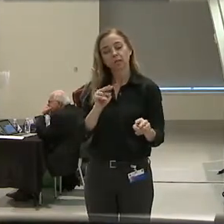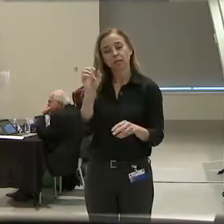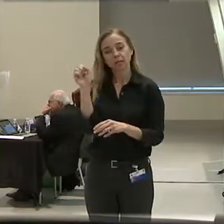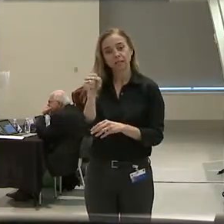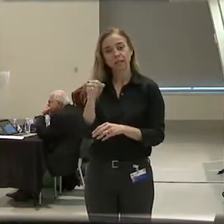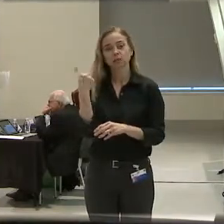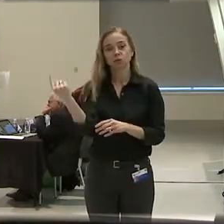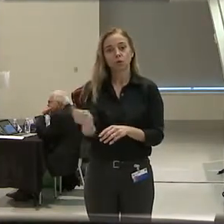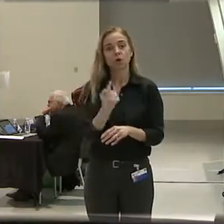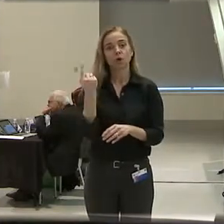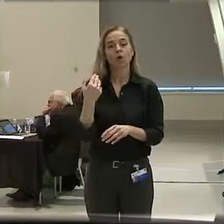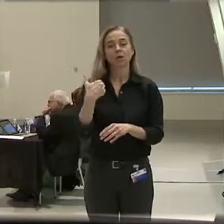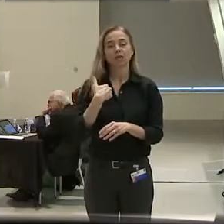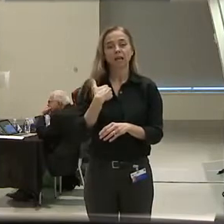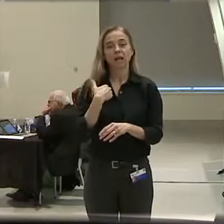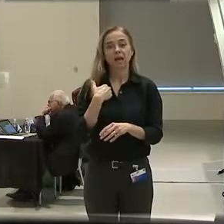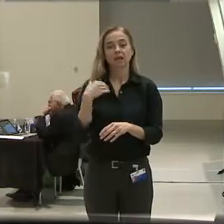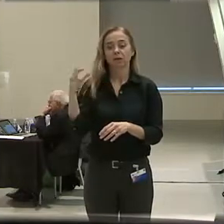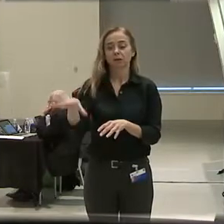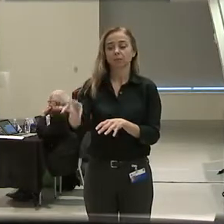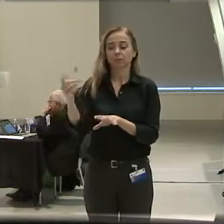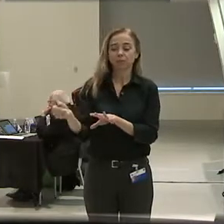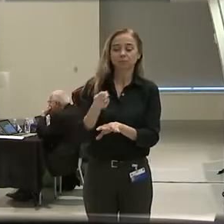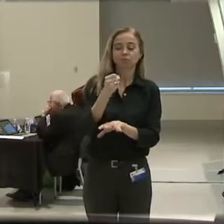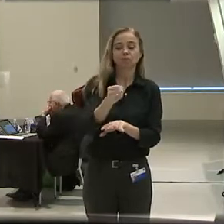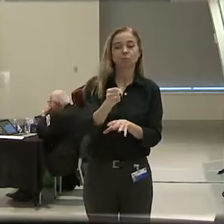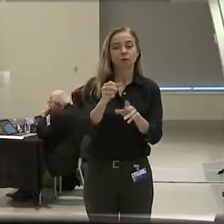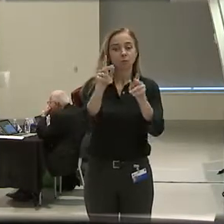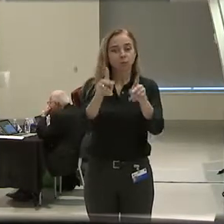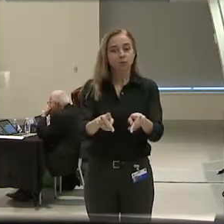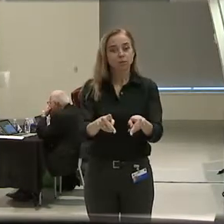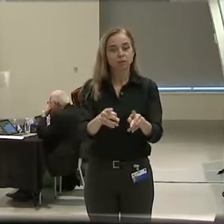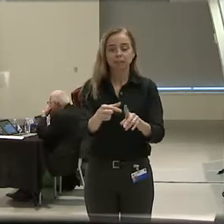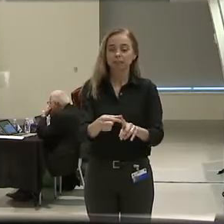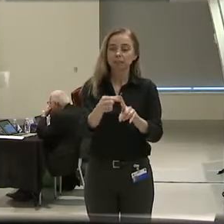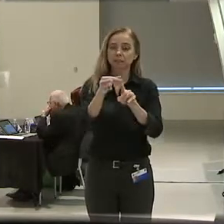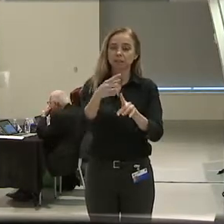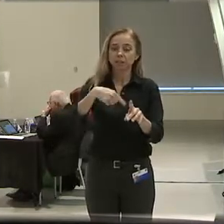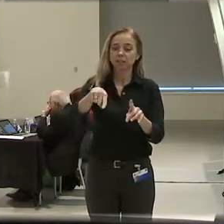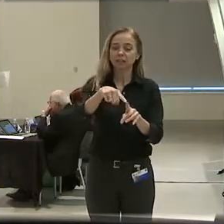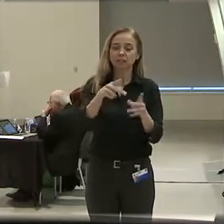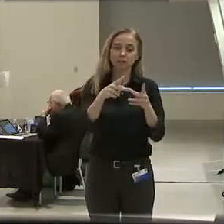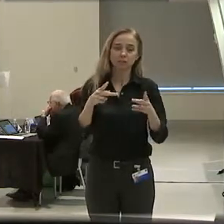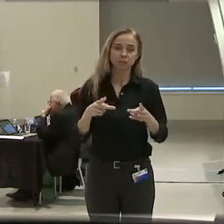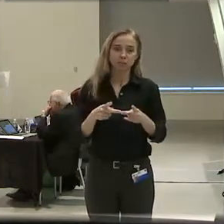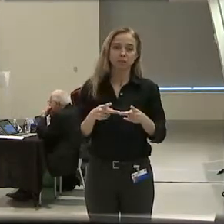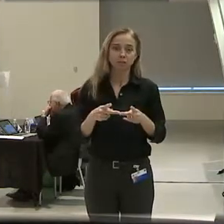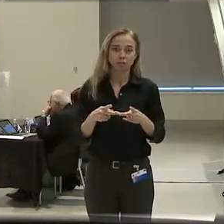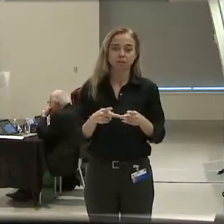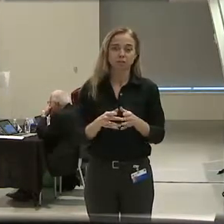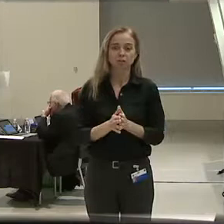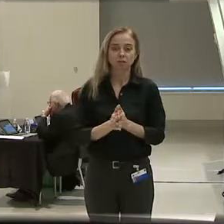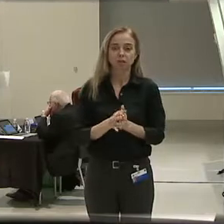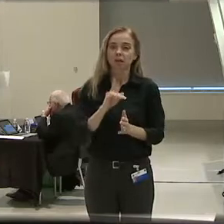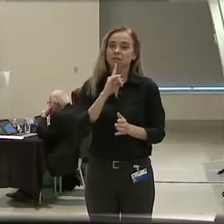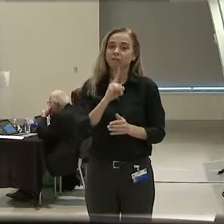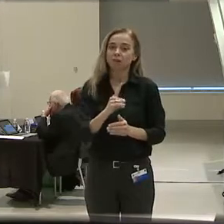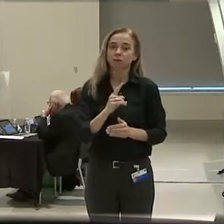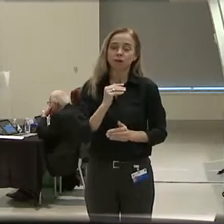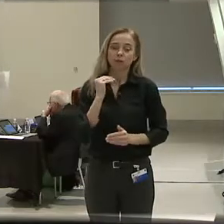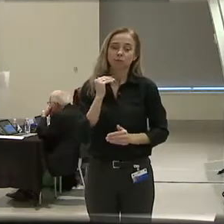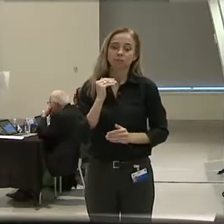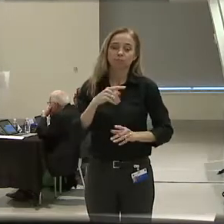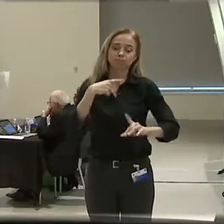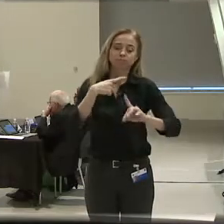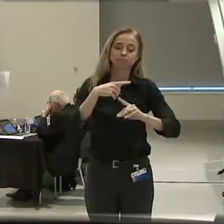You're always going to have an appointing authority, especially for these kind of positions. We've had very progressive